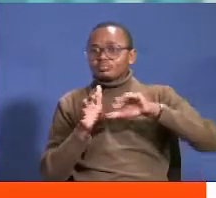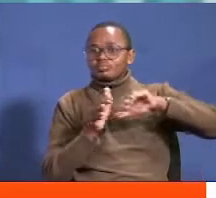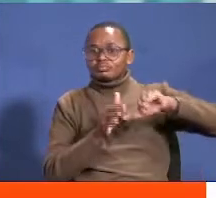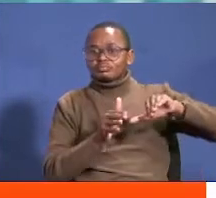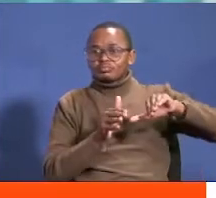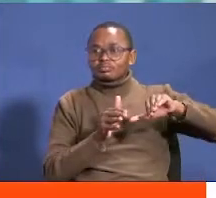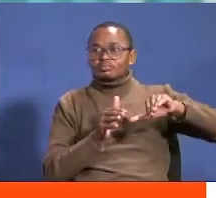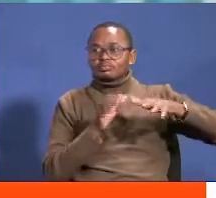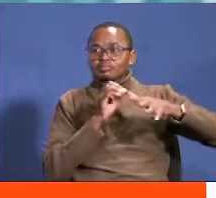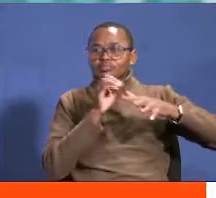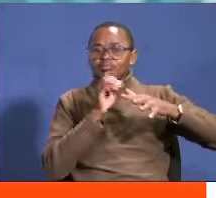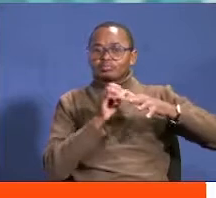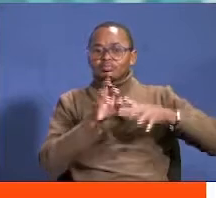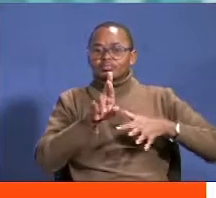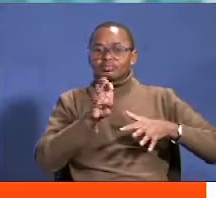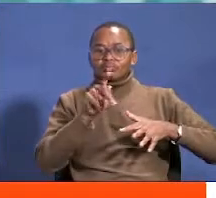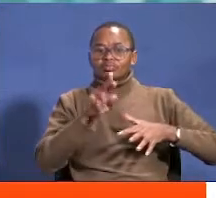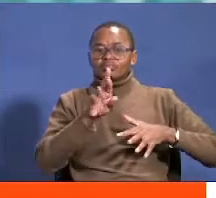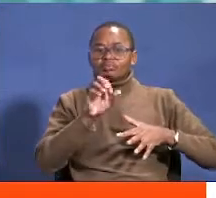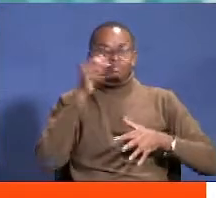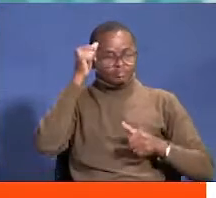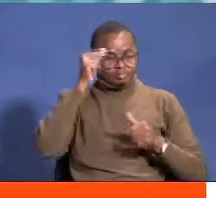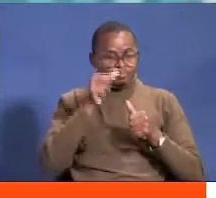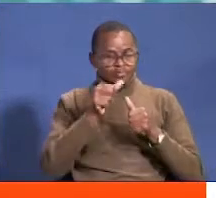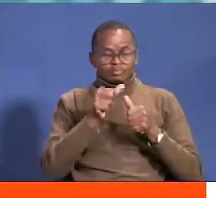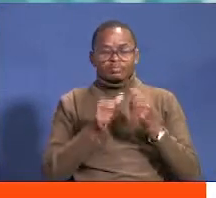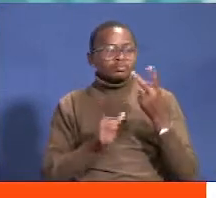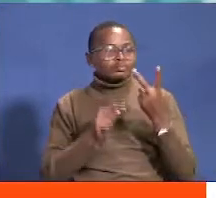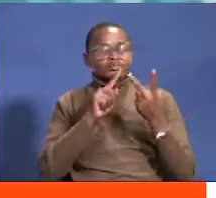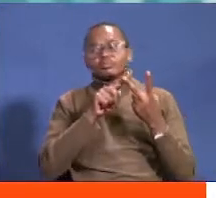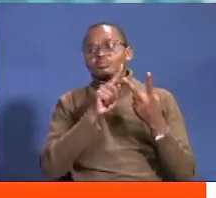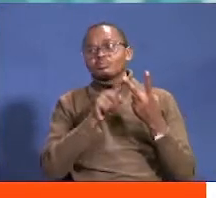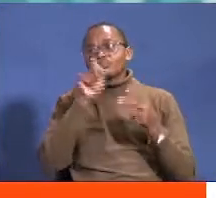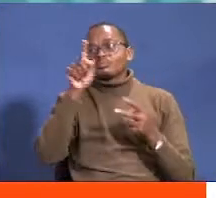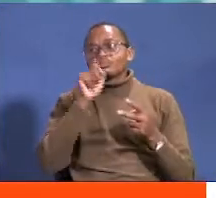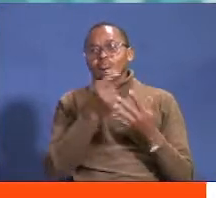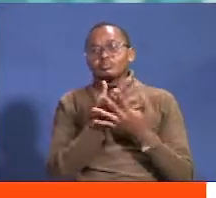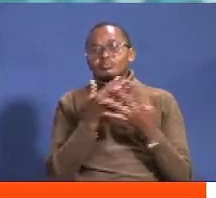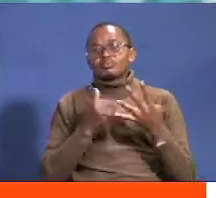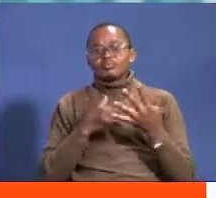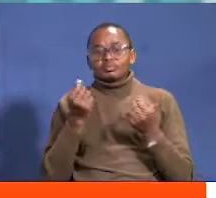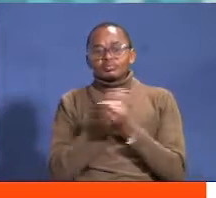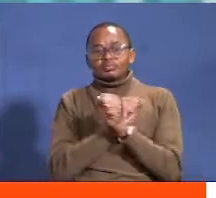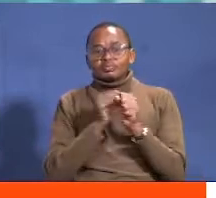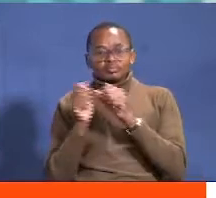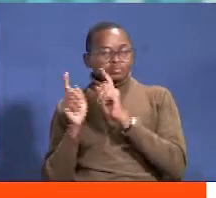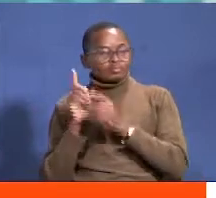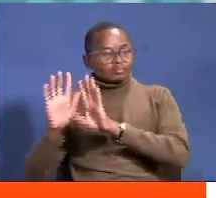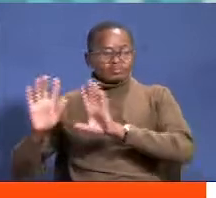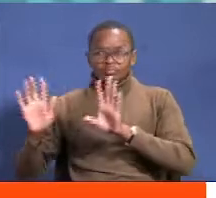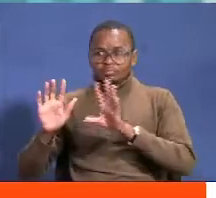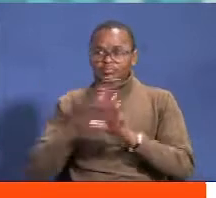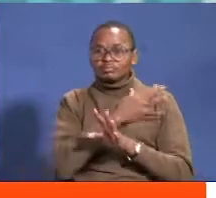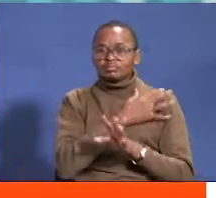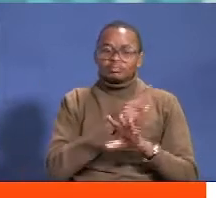deals with us, or we face it and deal with it. Sure. I remember the latter is worse than the former. And therefore, this is something that you can't run away from. Yeah?